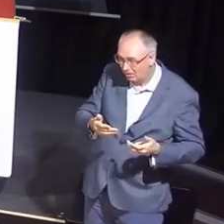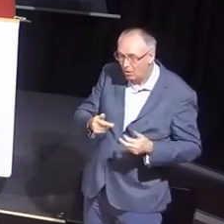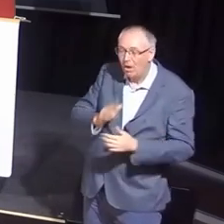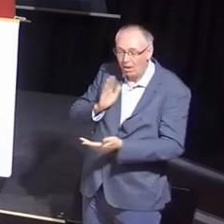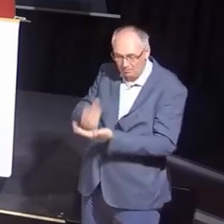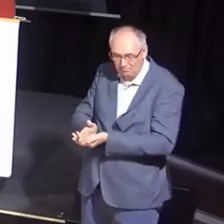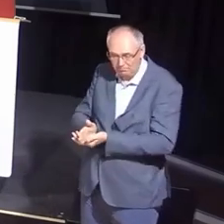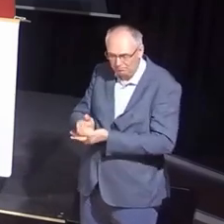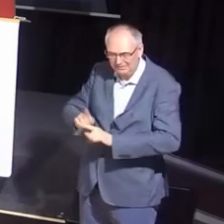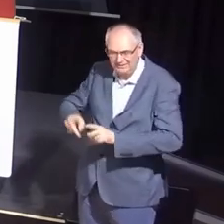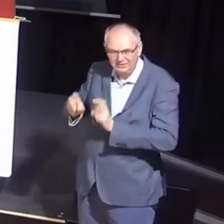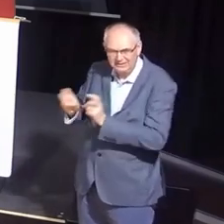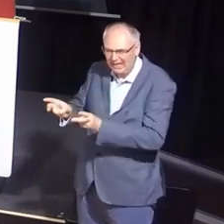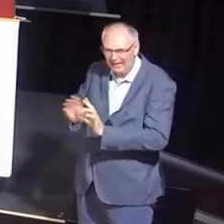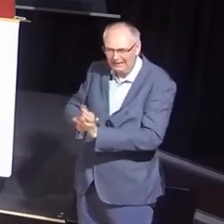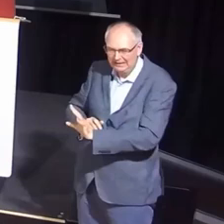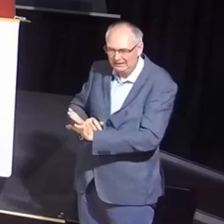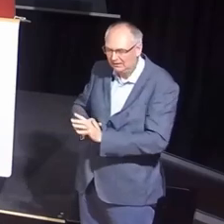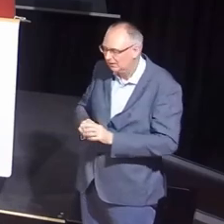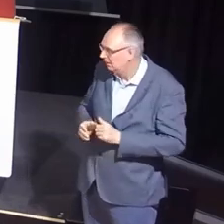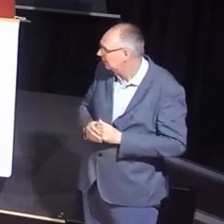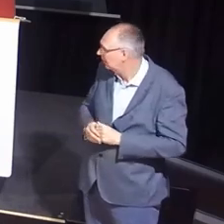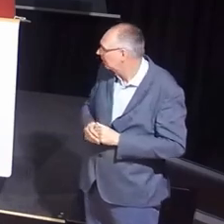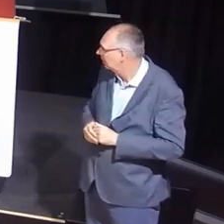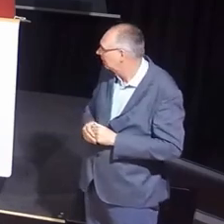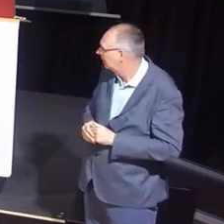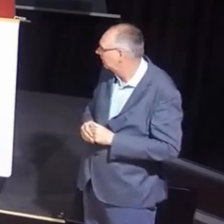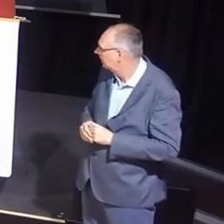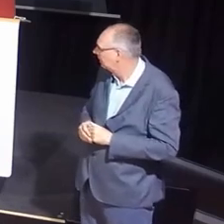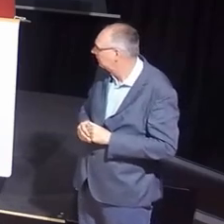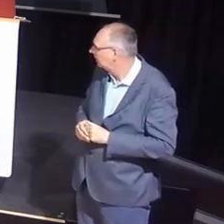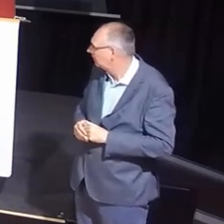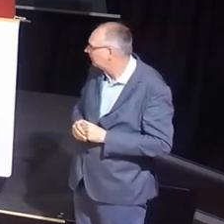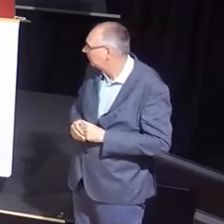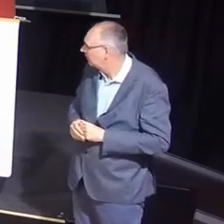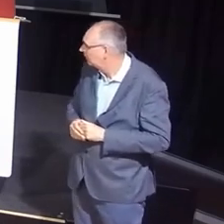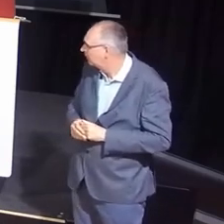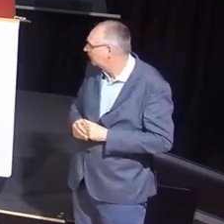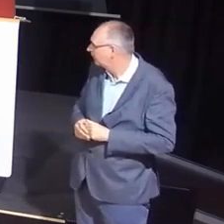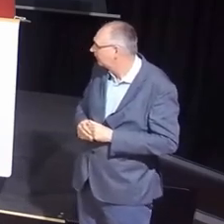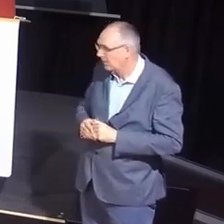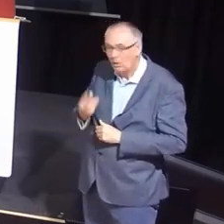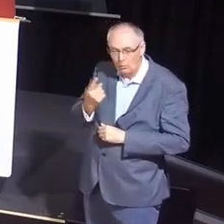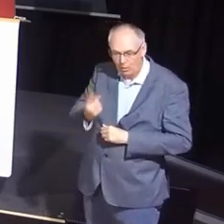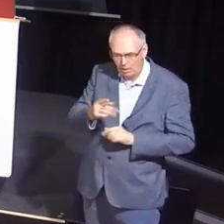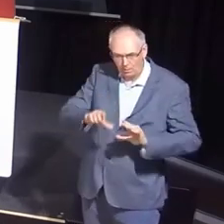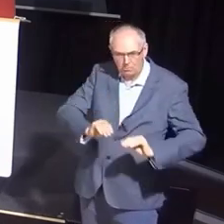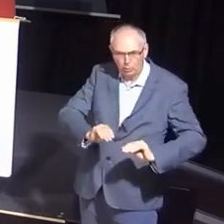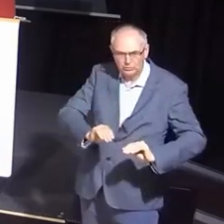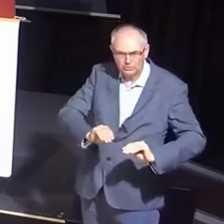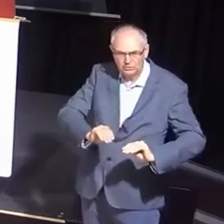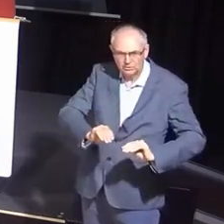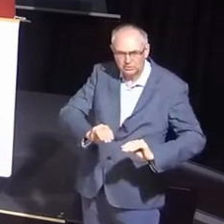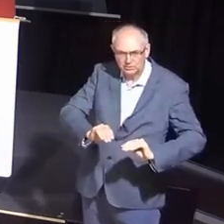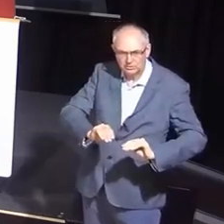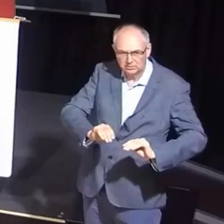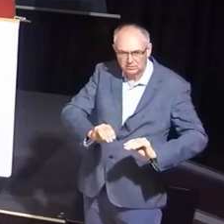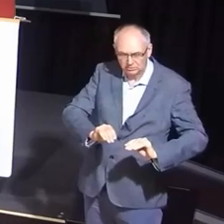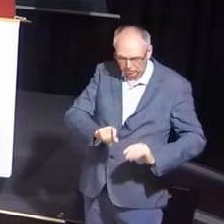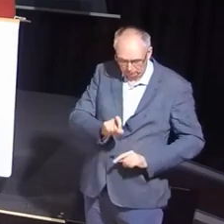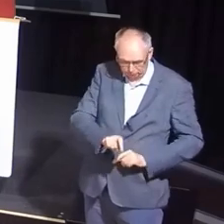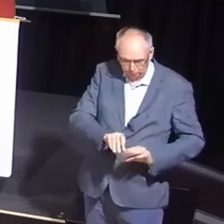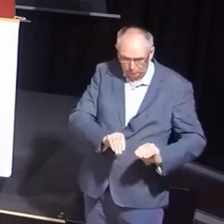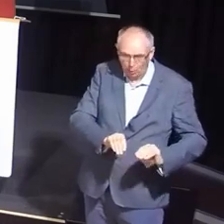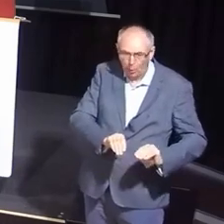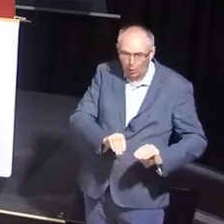day. So that got me in the door. Another one is I'm in love with the pause button because it buys me time. So I love being able to pause things and